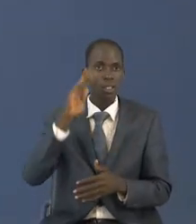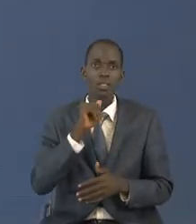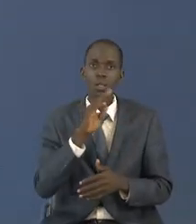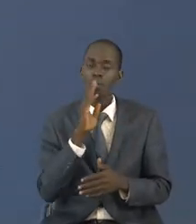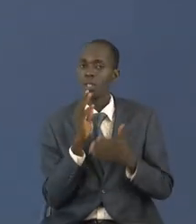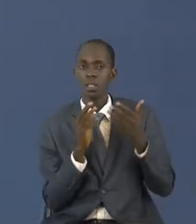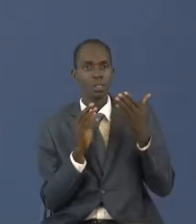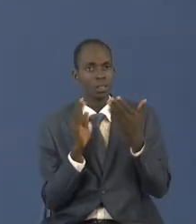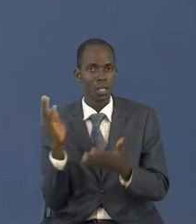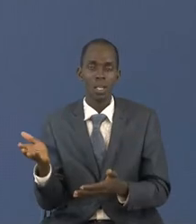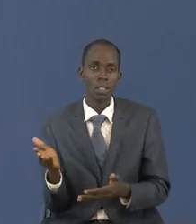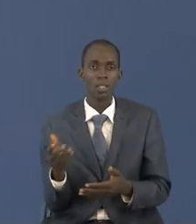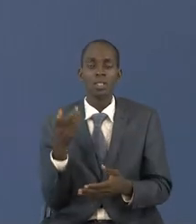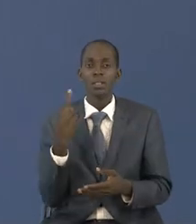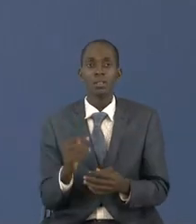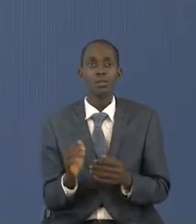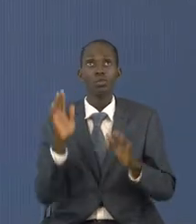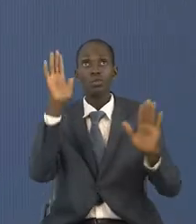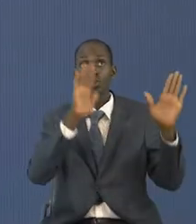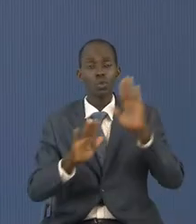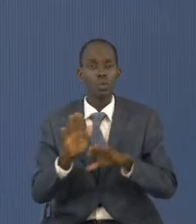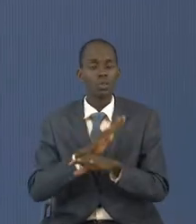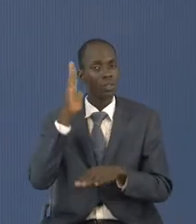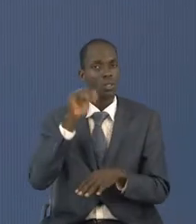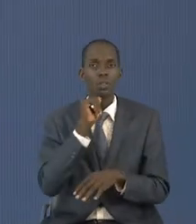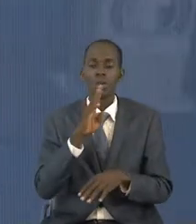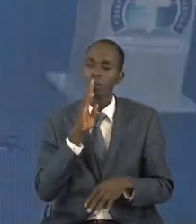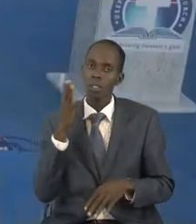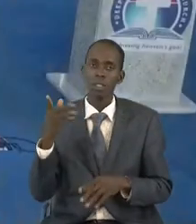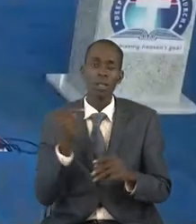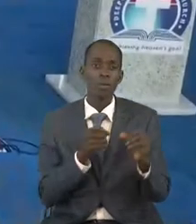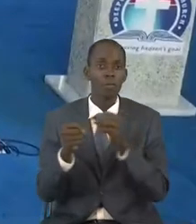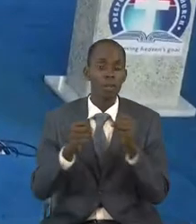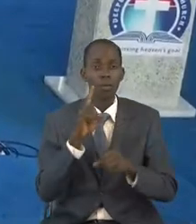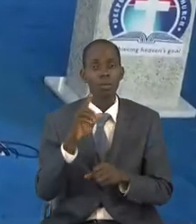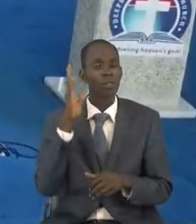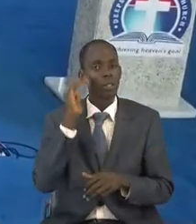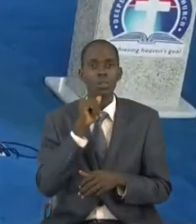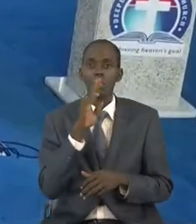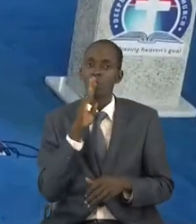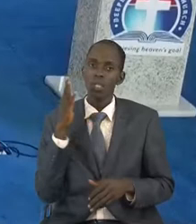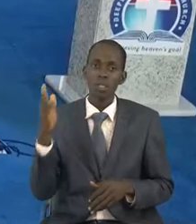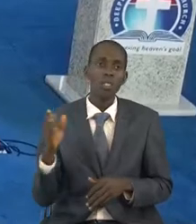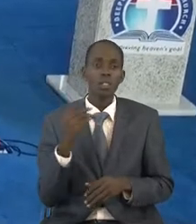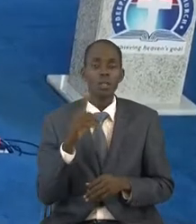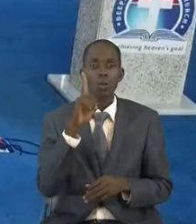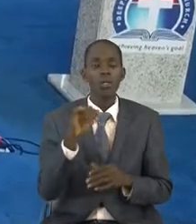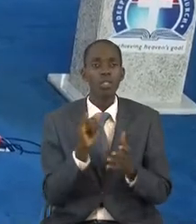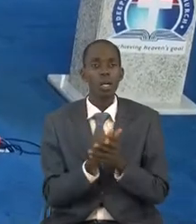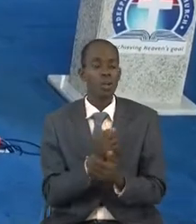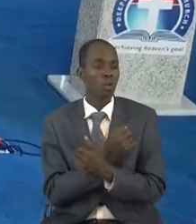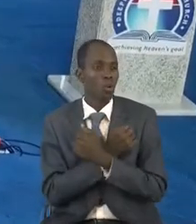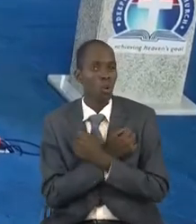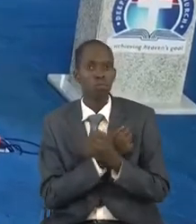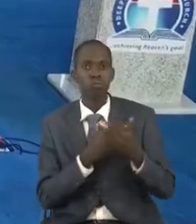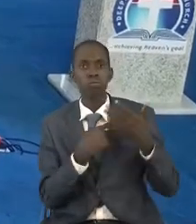violent shall not be there, the pugnacious shall not be there. The people that love strife and they